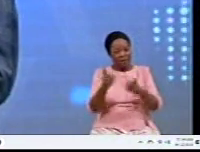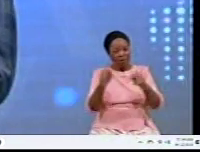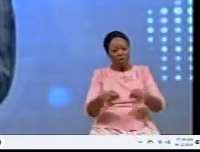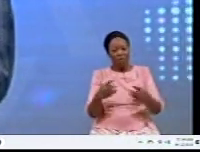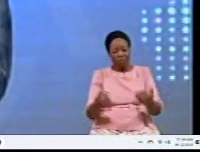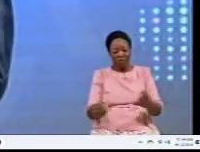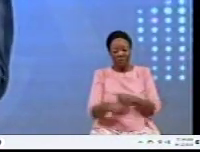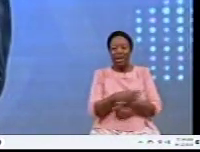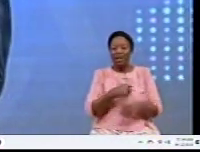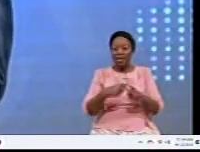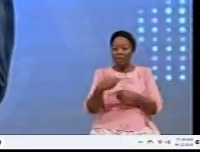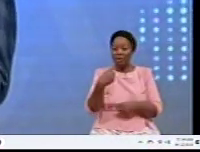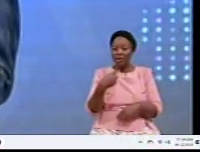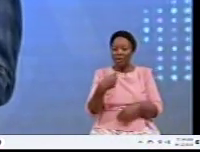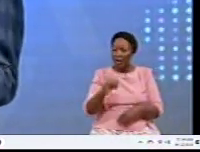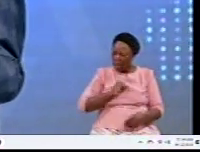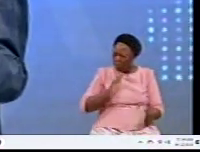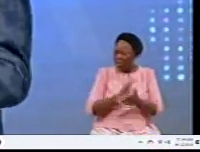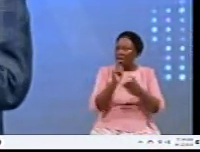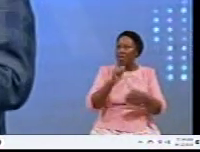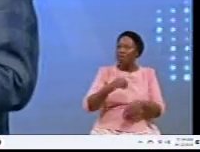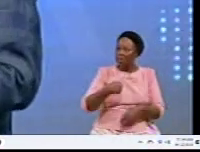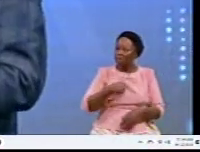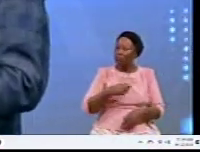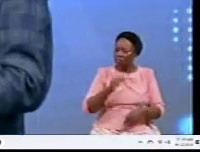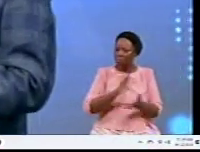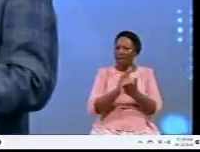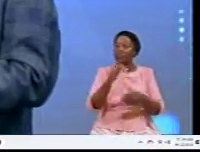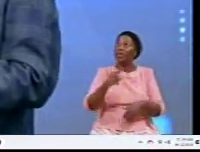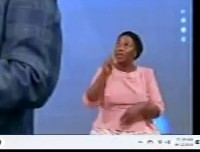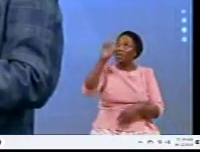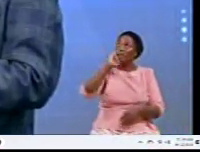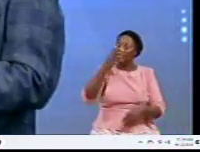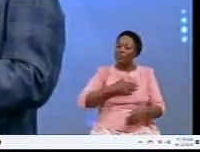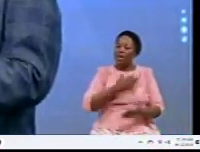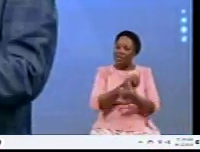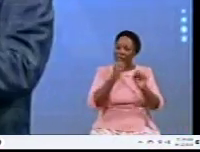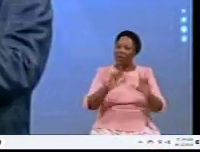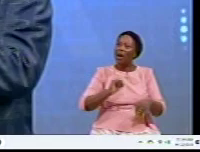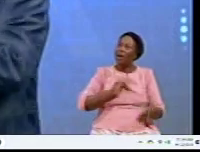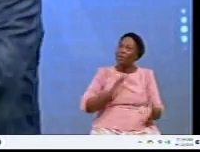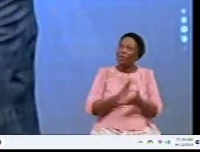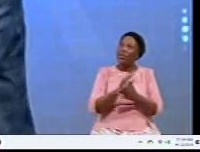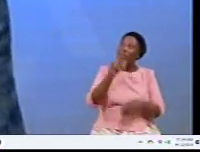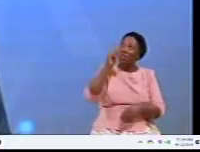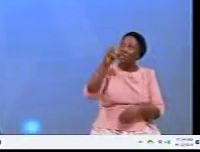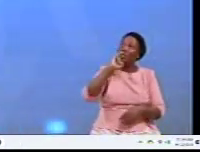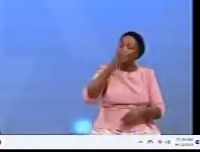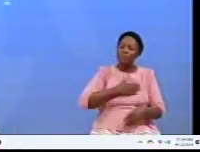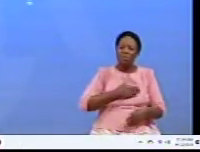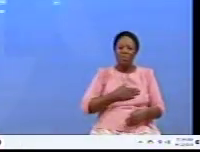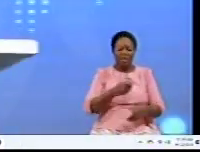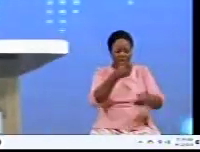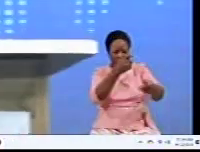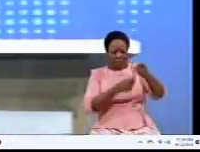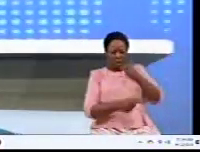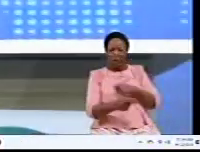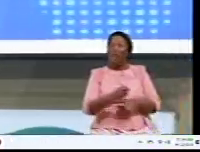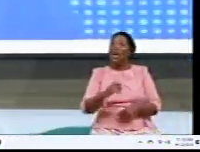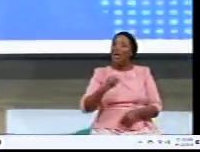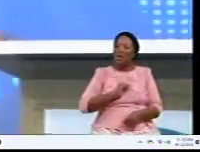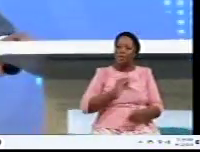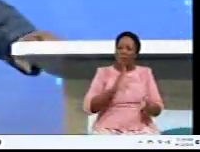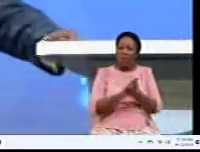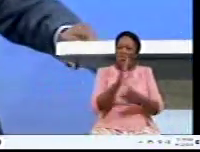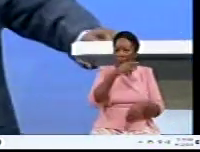and you say, I believe he is my Savior, I believe he is my substitute, he bore my